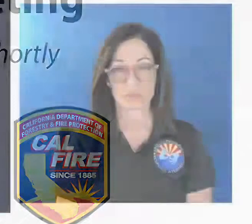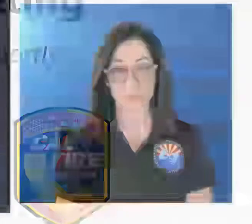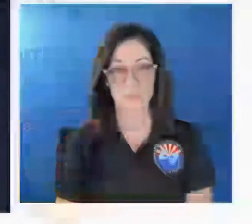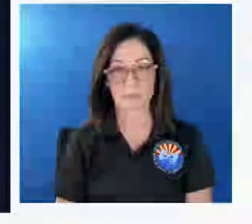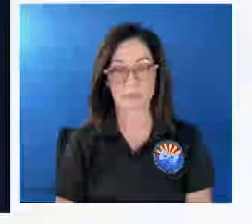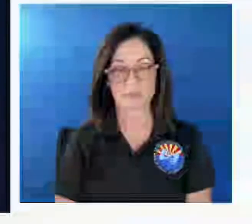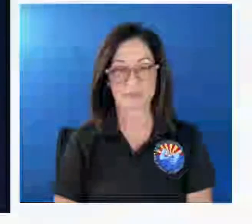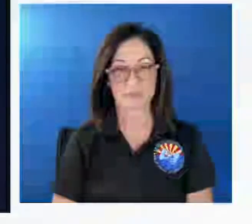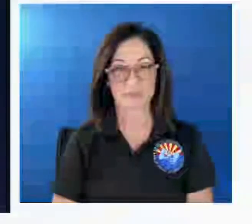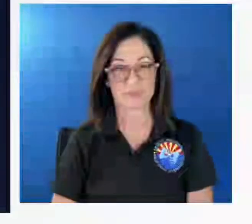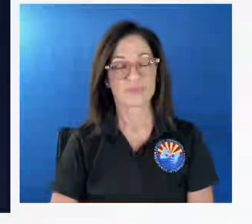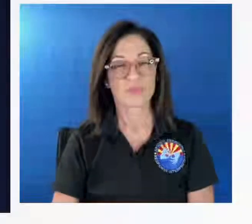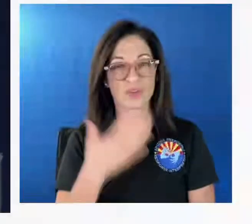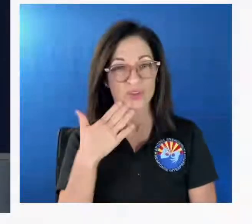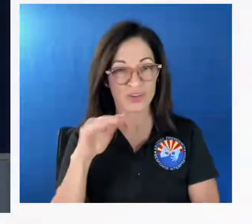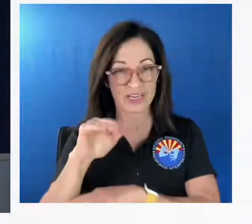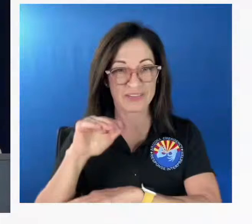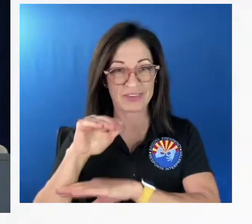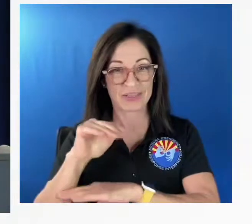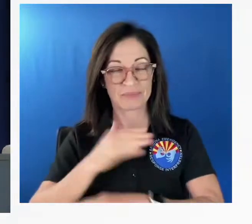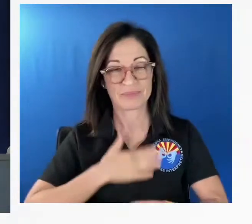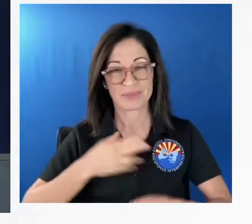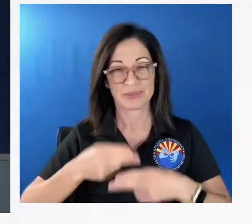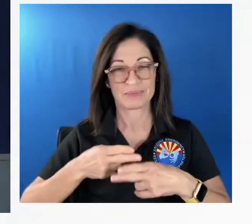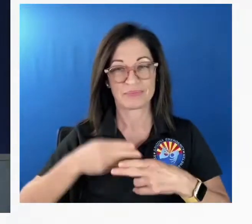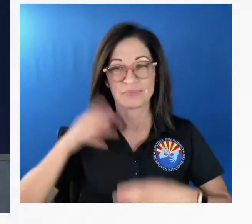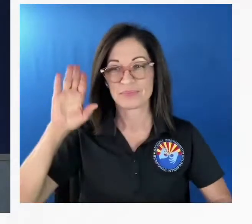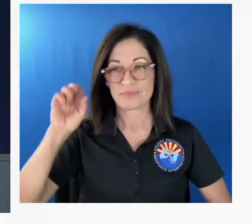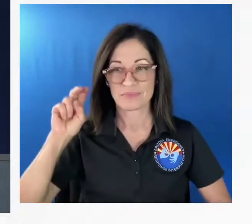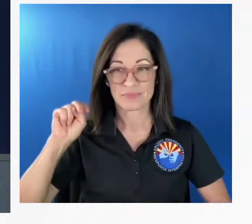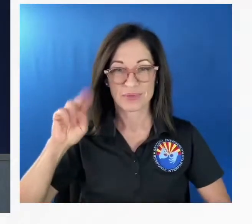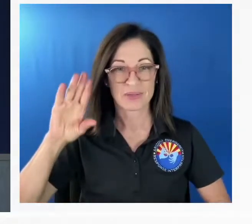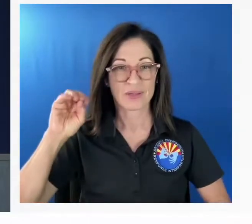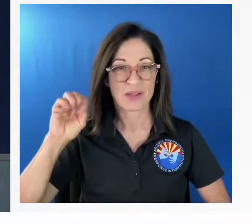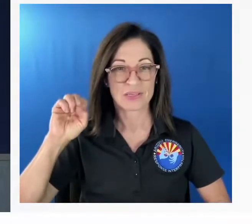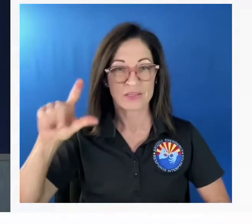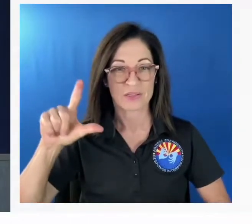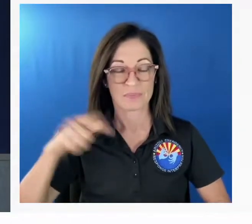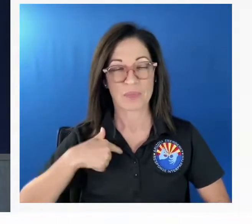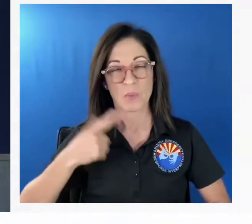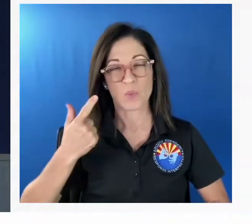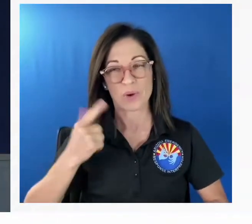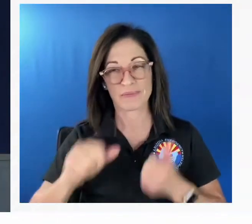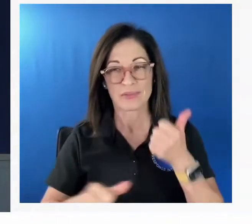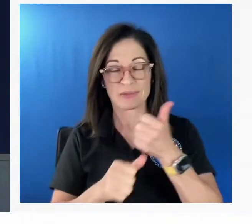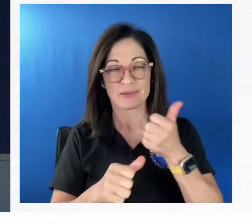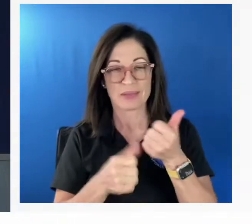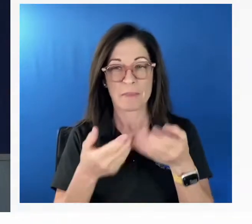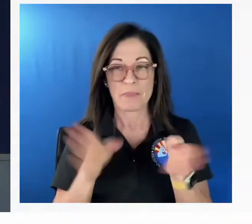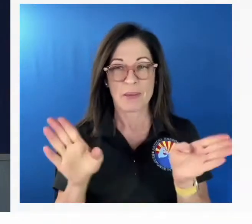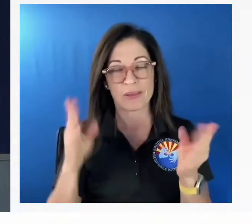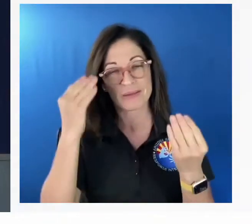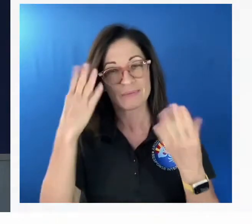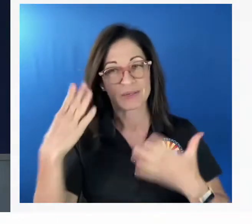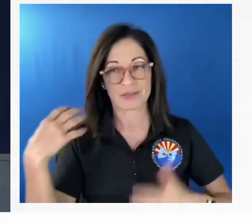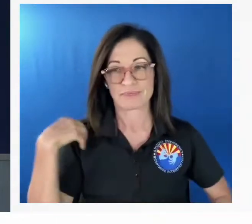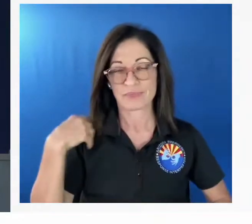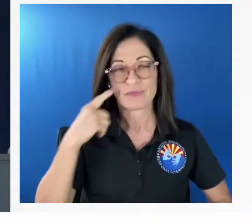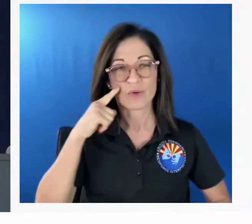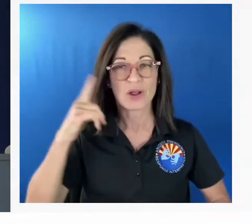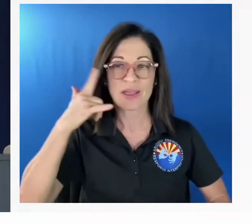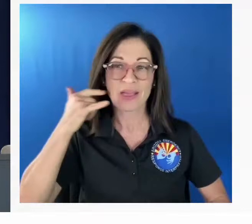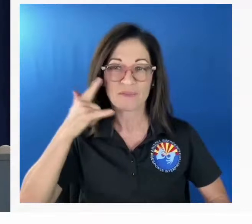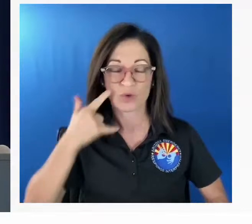All right, good evening. My name is Benjamin Kossel. I am one of the Deputy Public Affairs Officers for California Incident Management Team